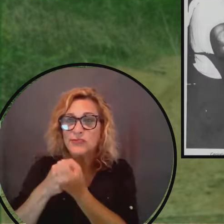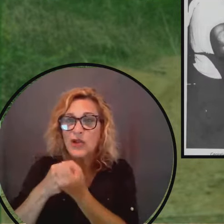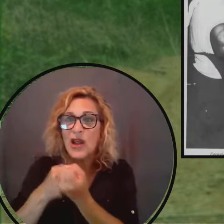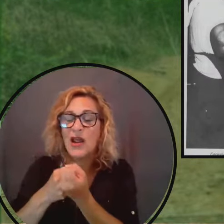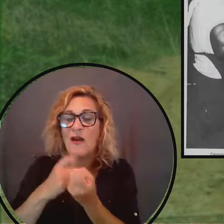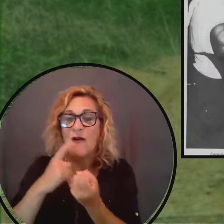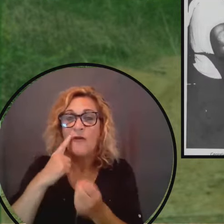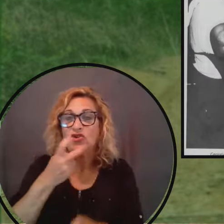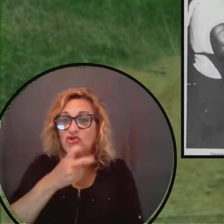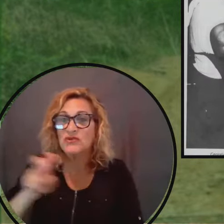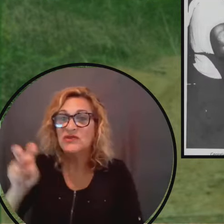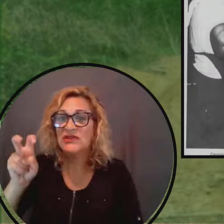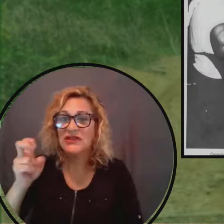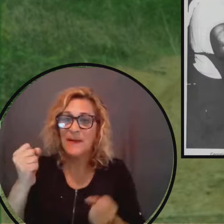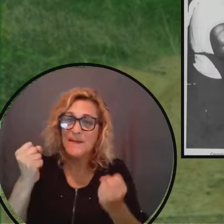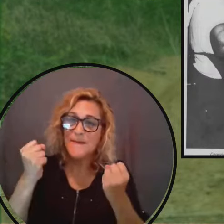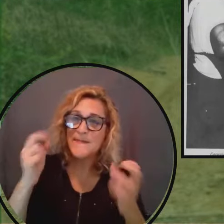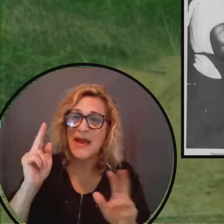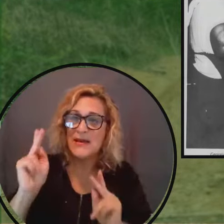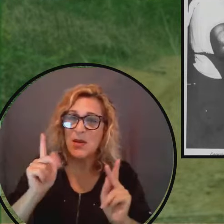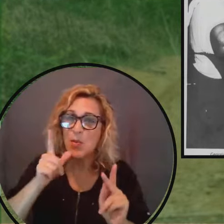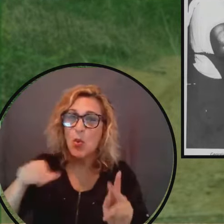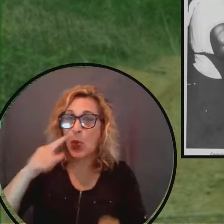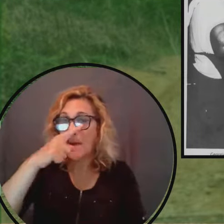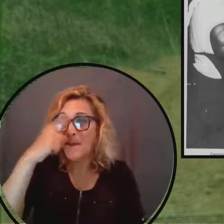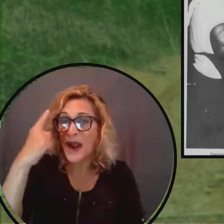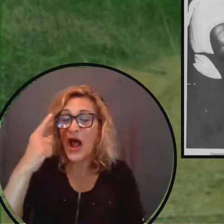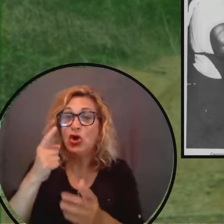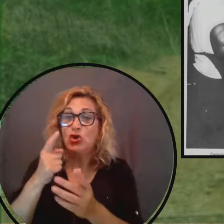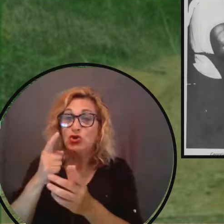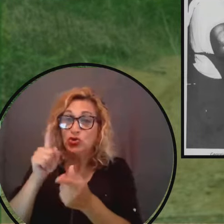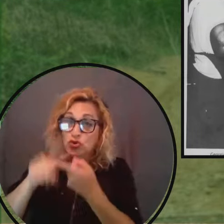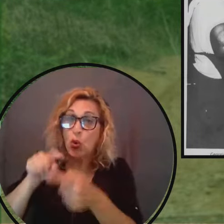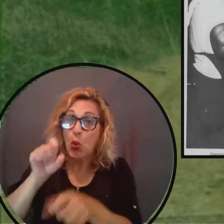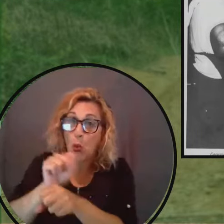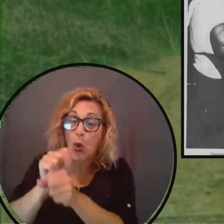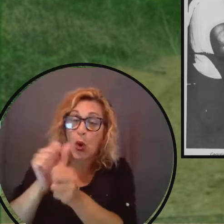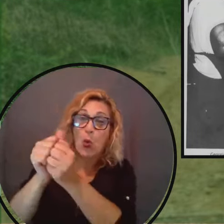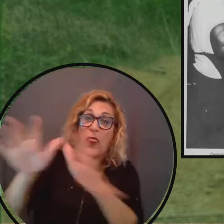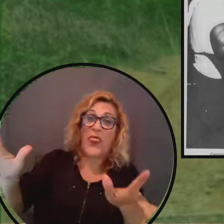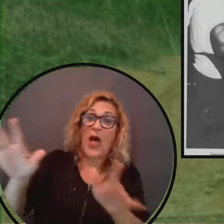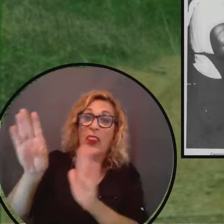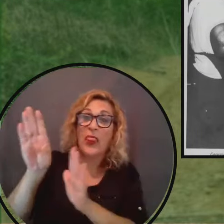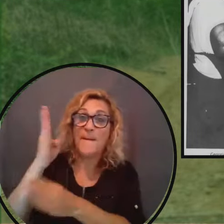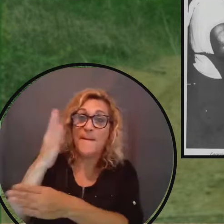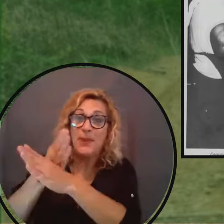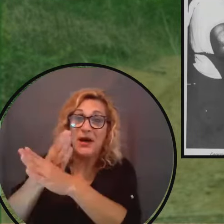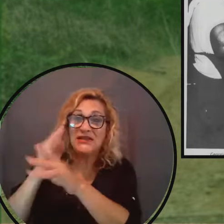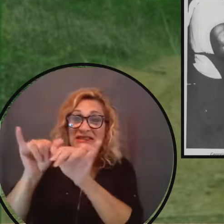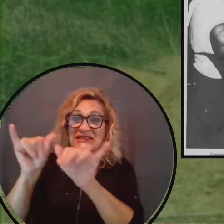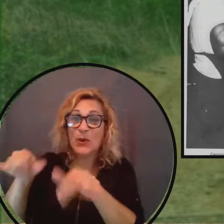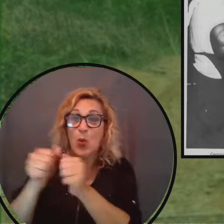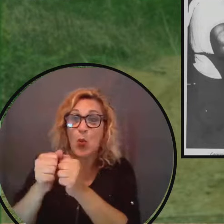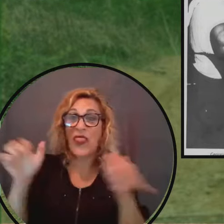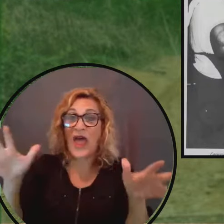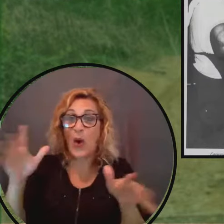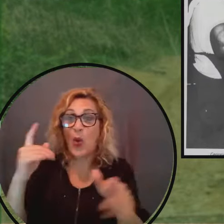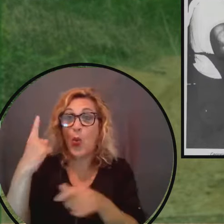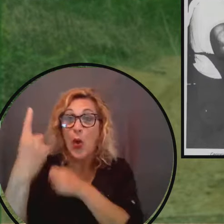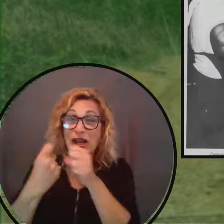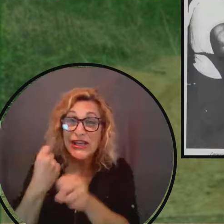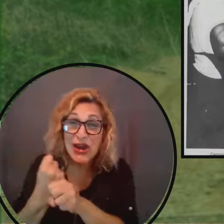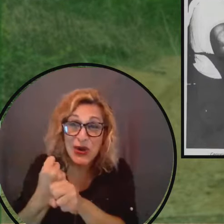transporting tens of thousands of Black people to work without the bus system for over a year, that made that